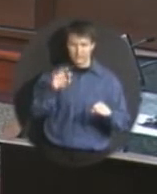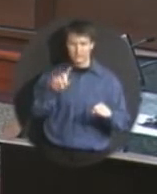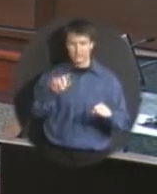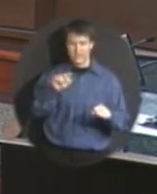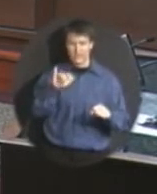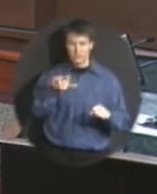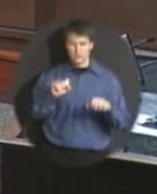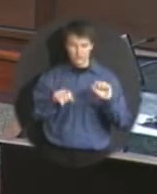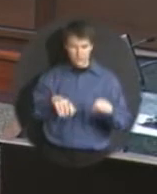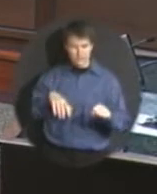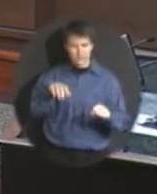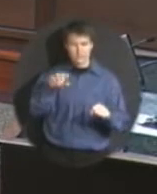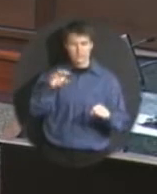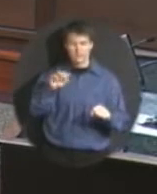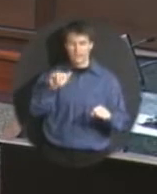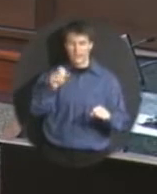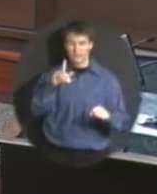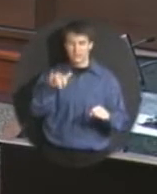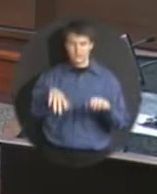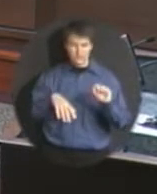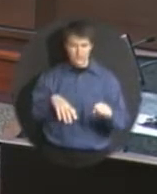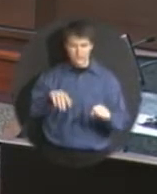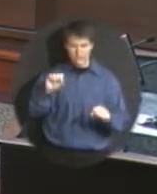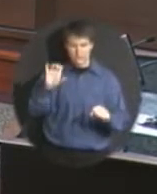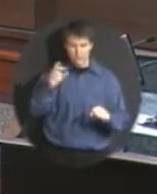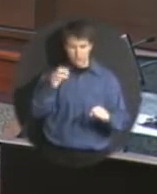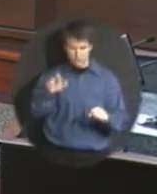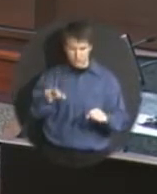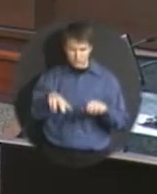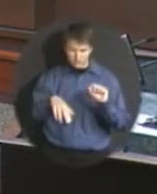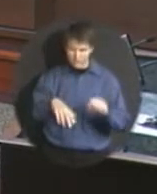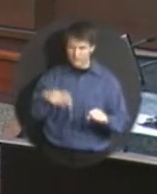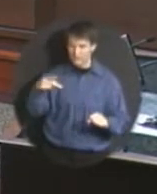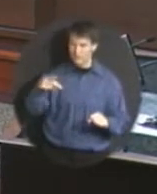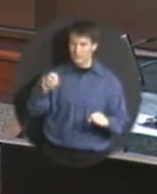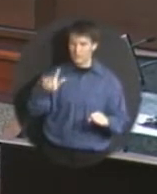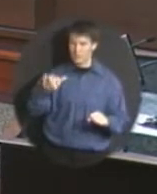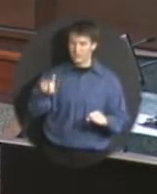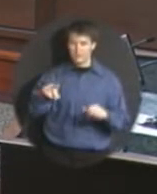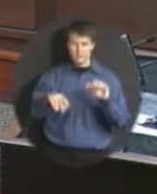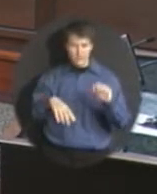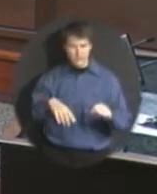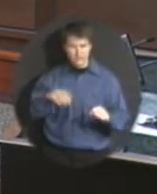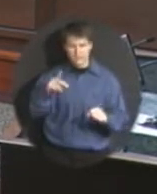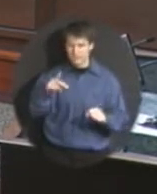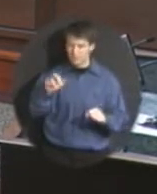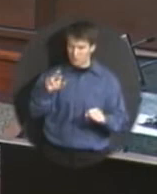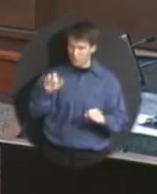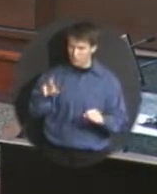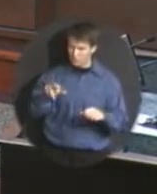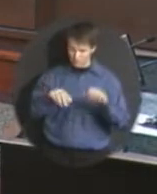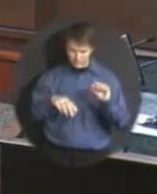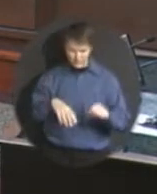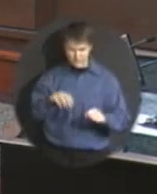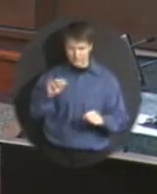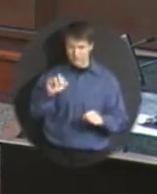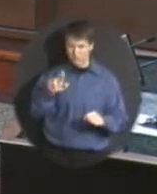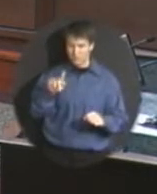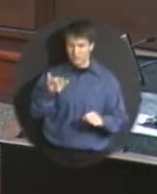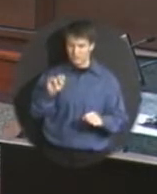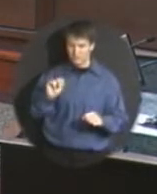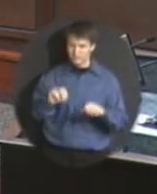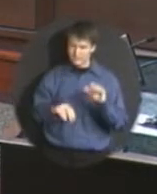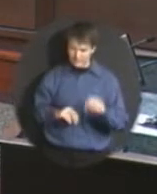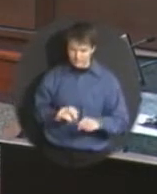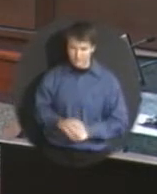Daniels? Yes. Ms. Ashley? Yes. Mr. Shear? Yes. Mr. Poland? Yes. Mr. Parker? Yes. Mrs. Martin? Yes.